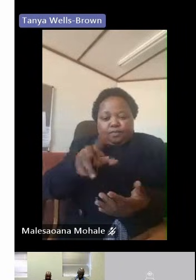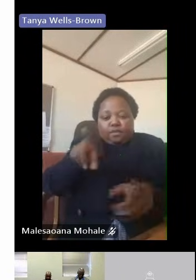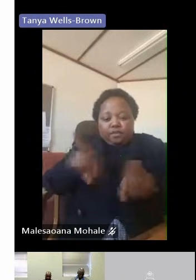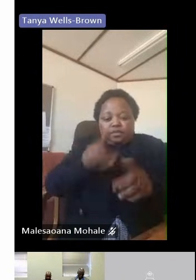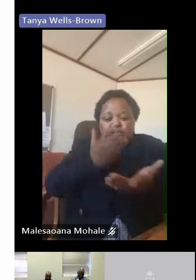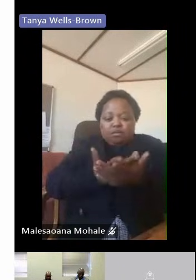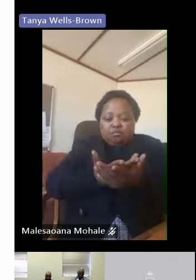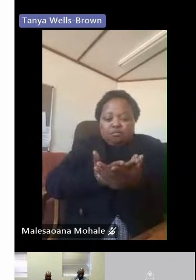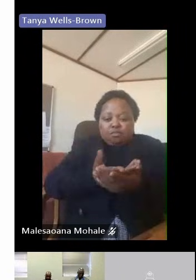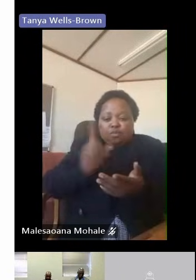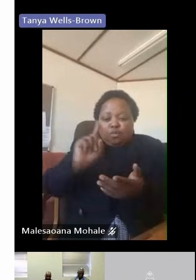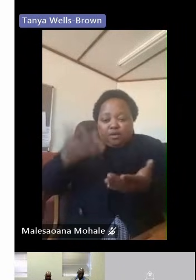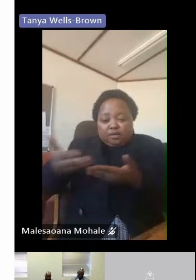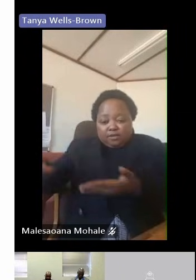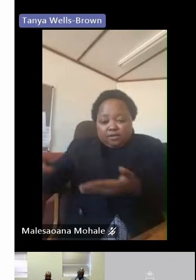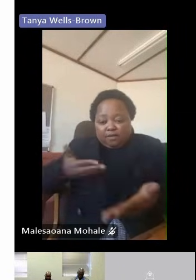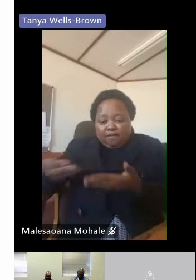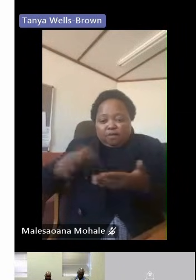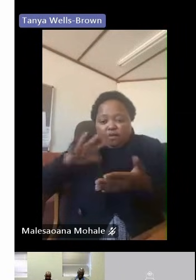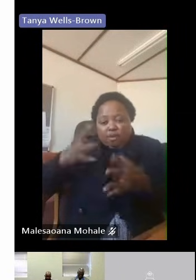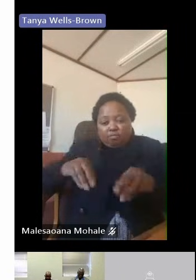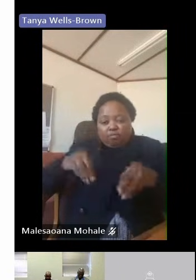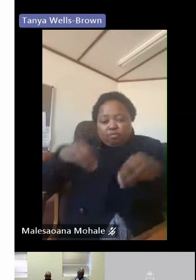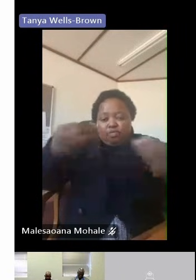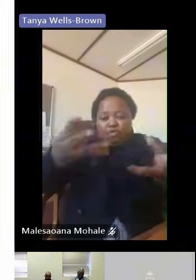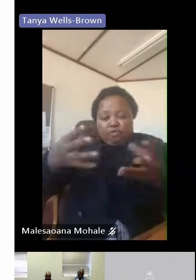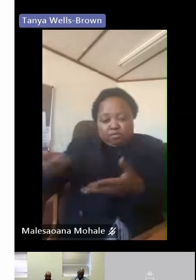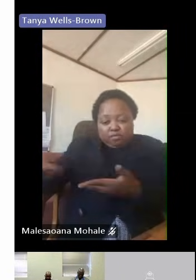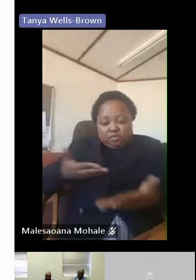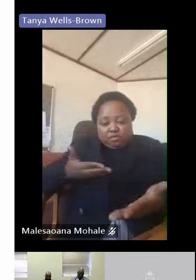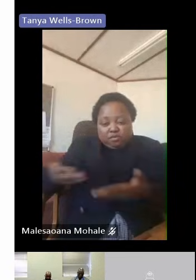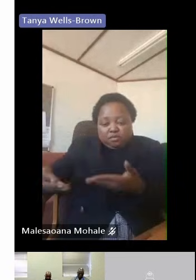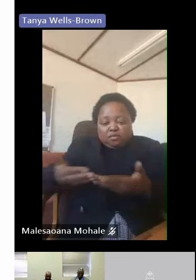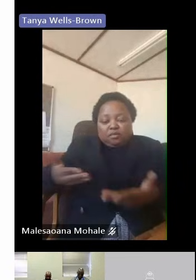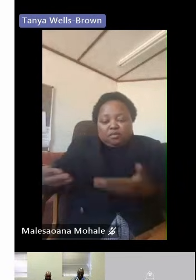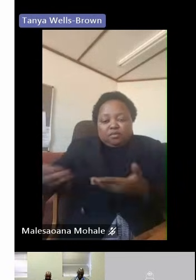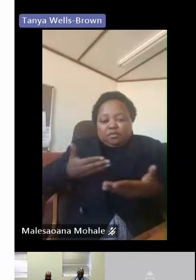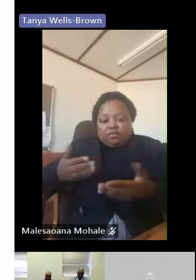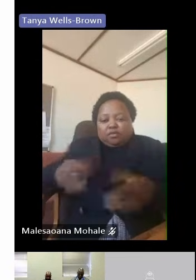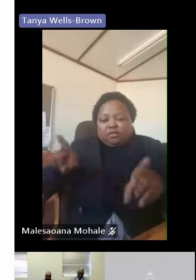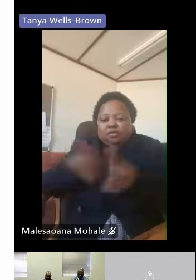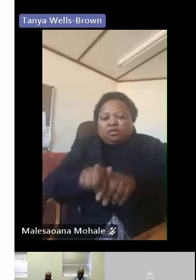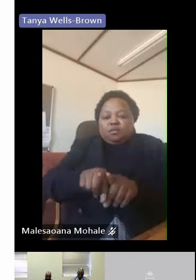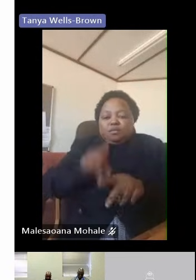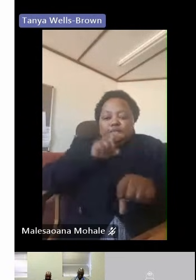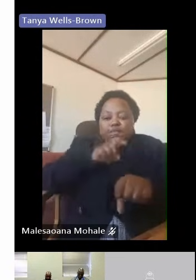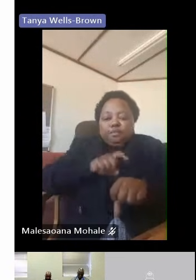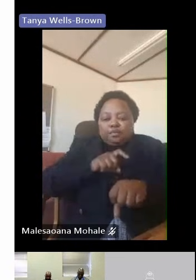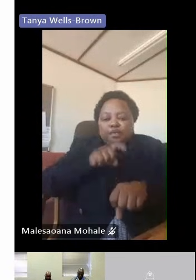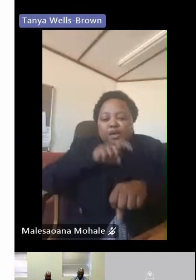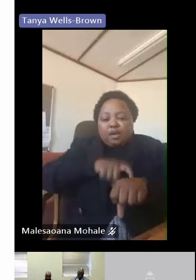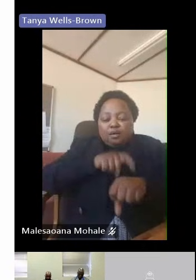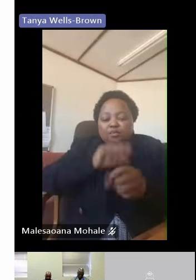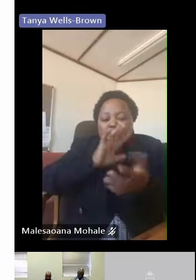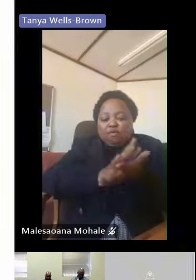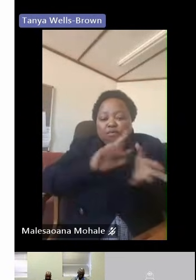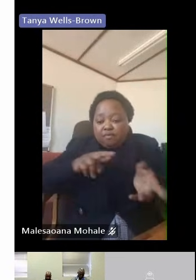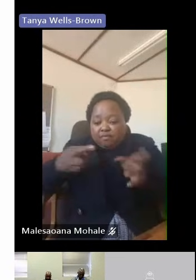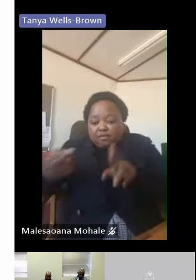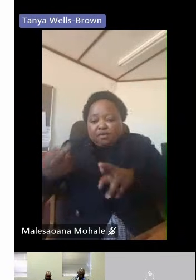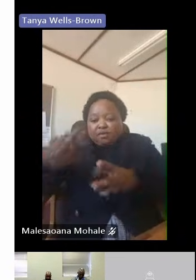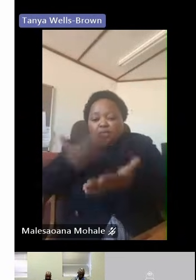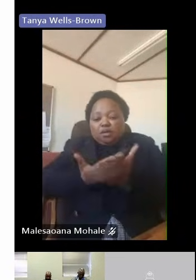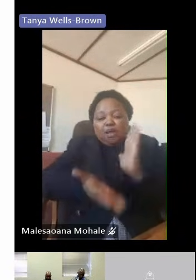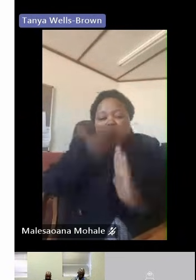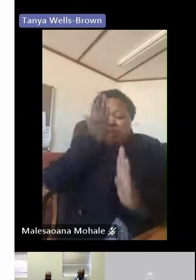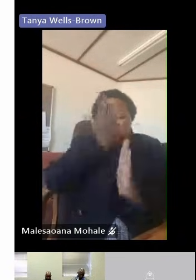or providing these services, how terms of references need to be updated in order to be able to do this, and then